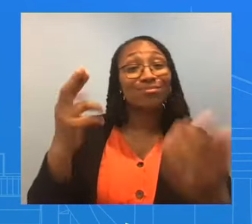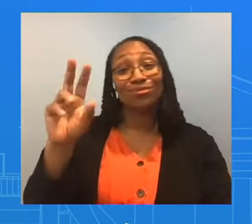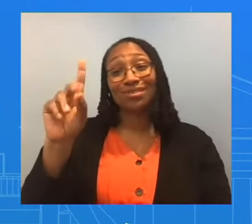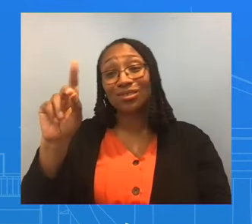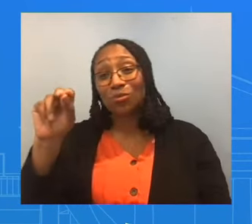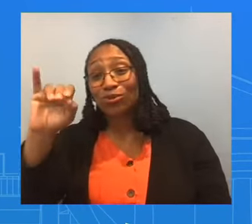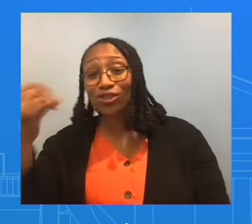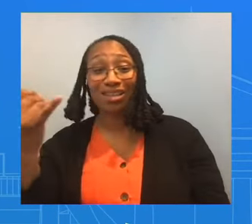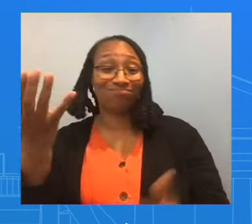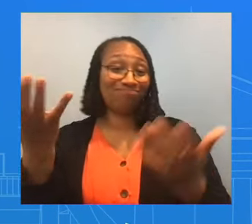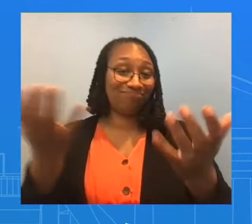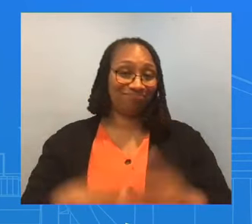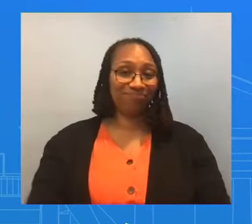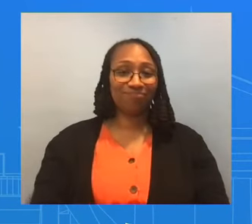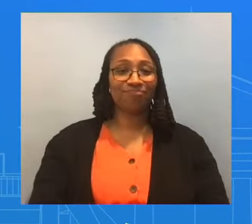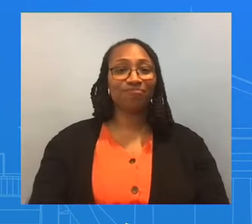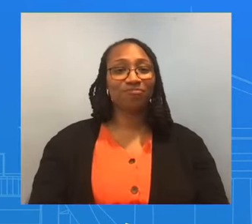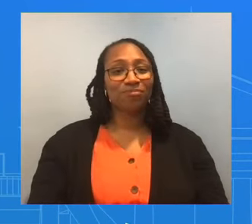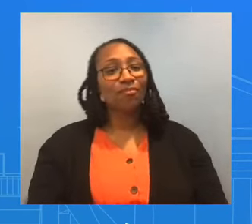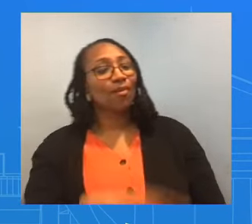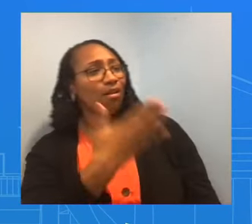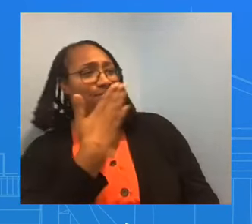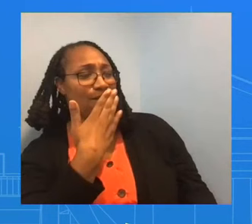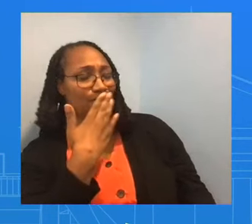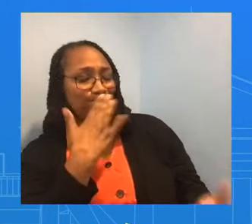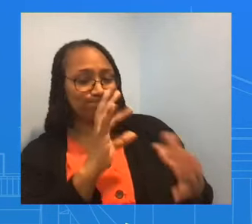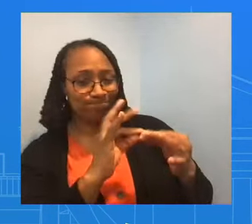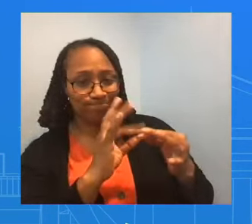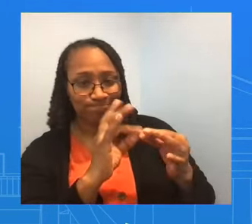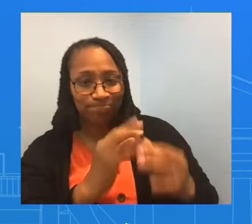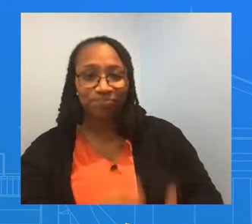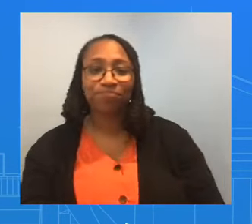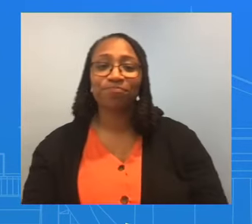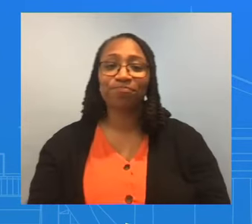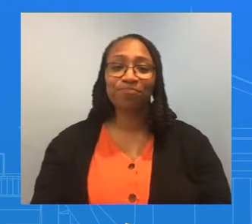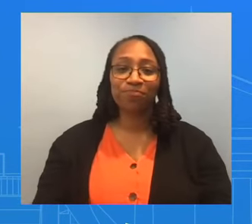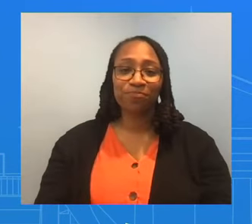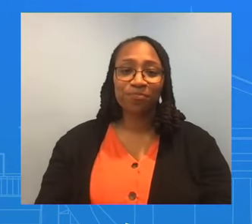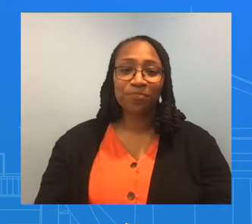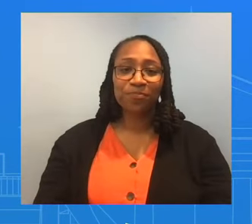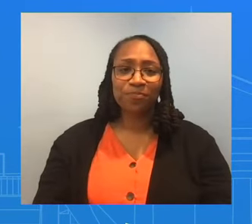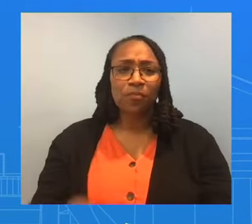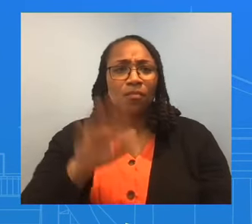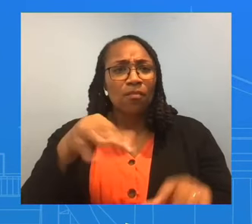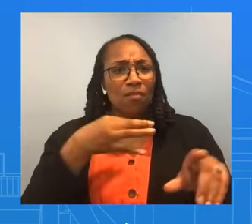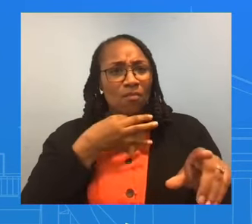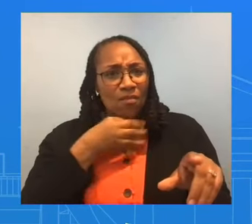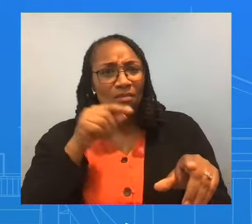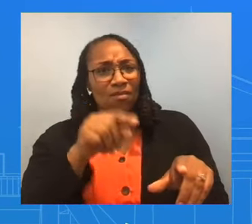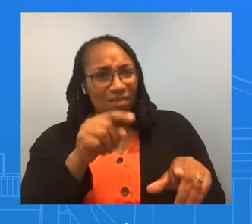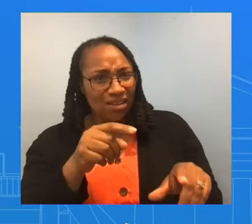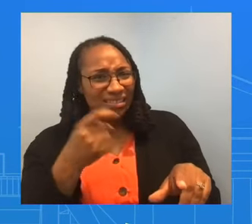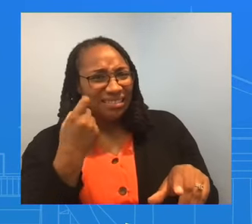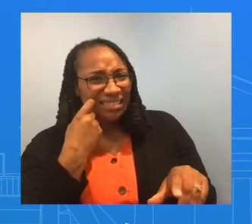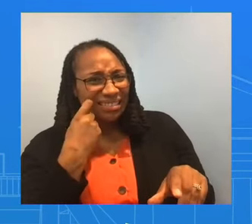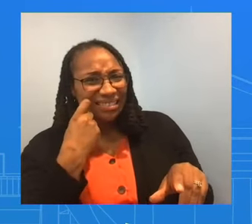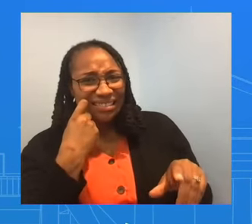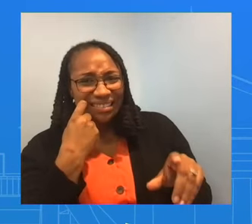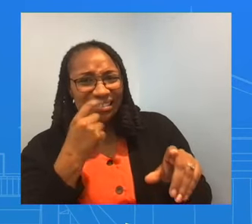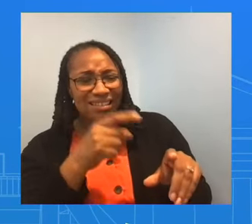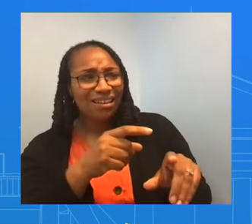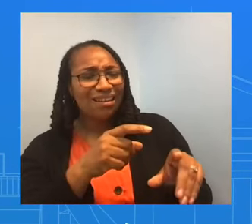supposed to come out tomorrow. I was just wondering, there seems to be a bit of a debate on Wall Street about whether it's going to come